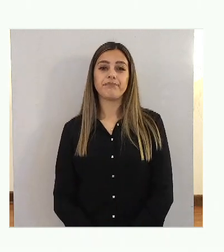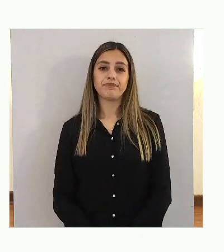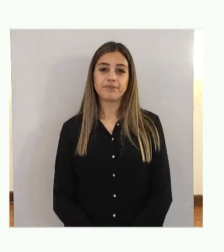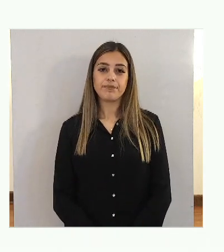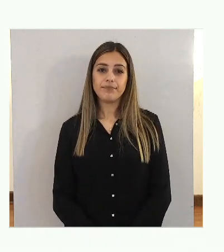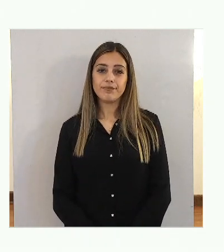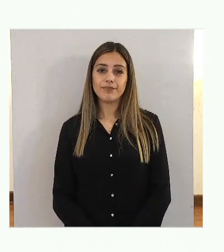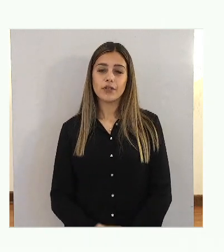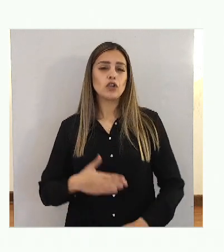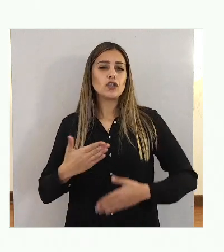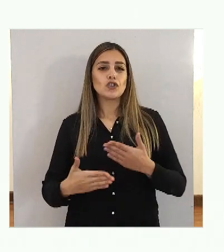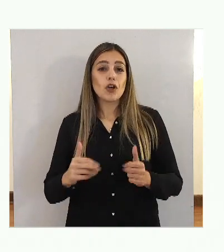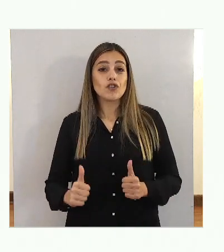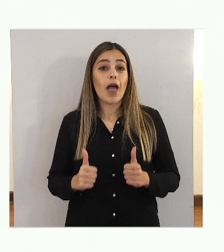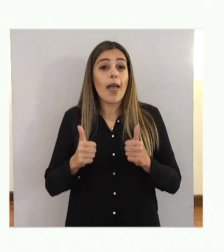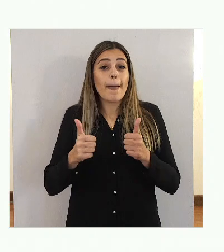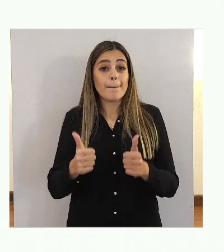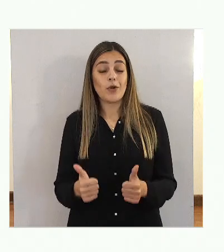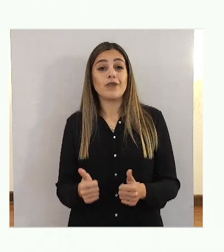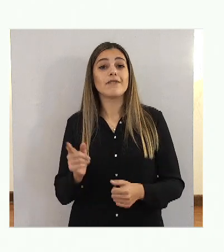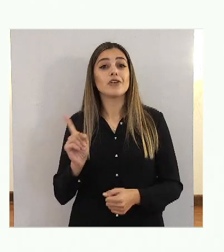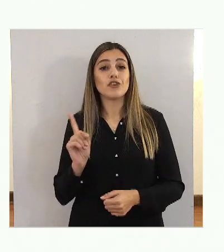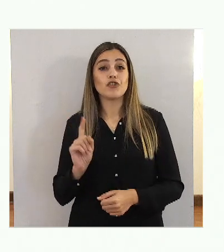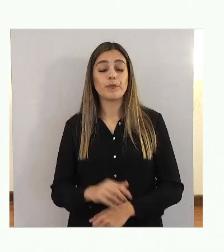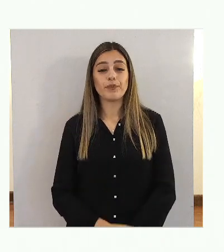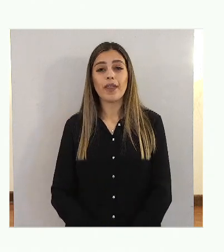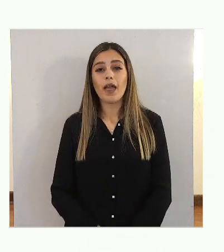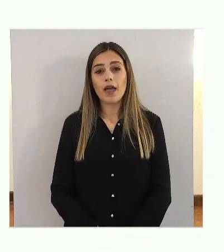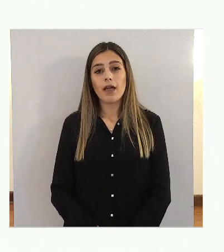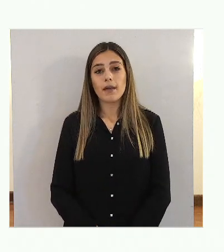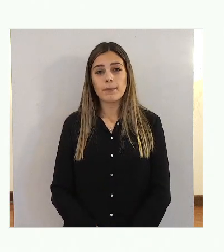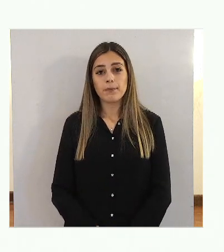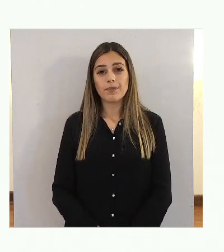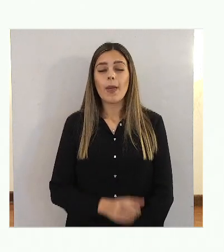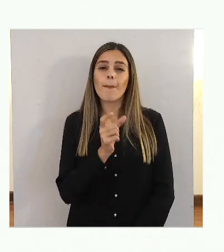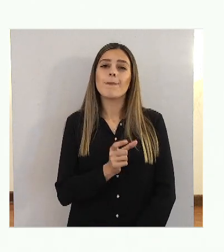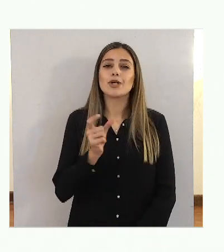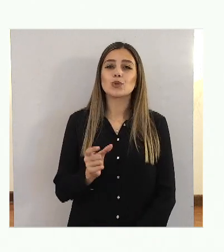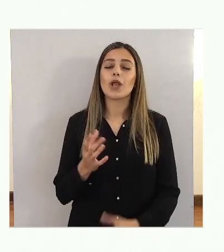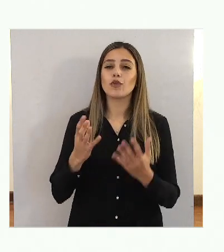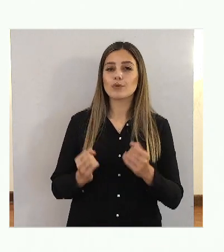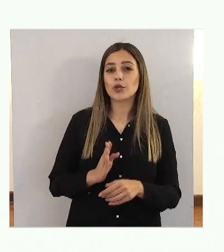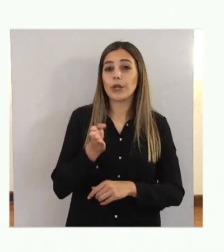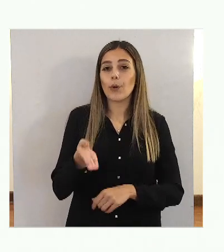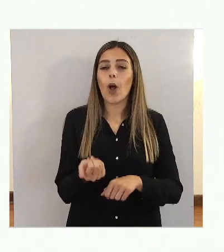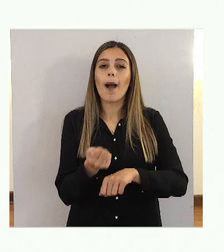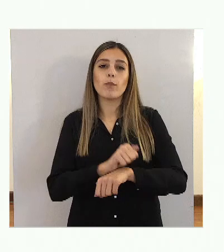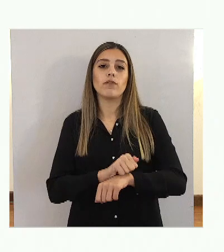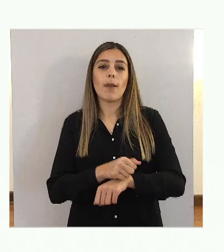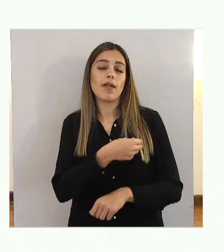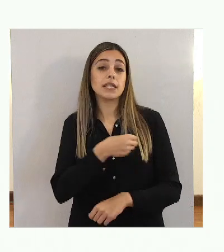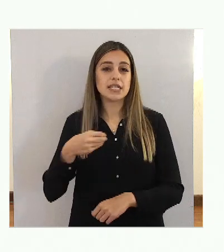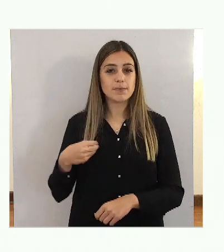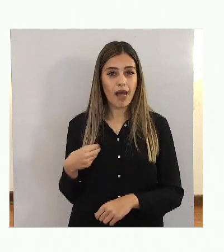What is really important is that all persons who require to attend for a healthcare appointment do that without